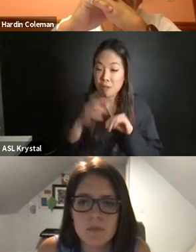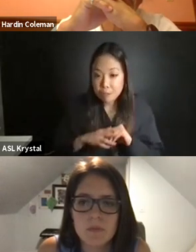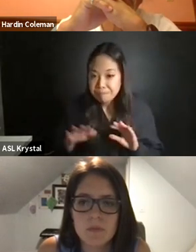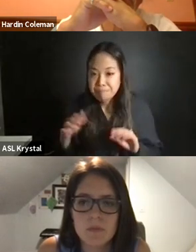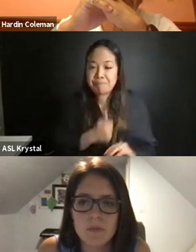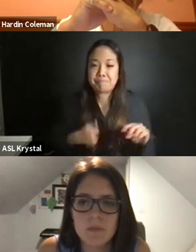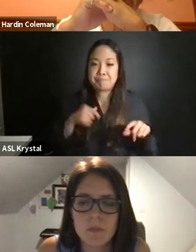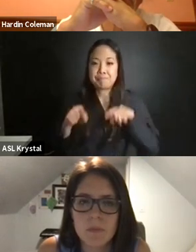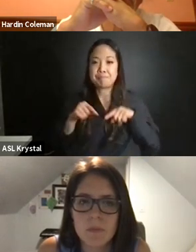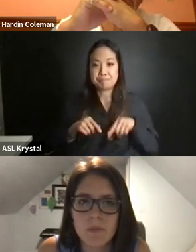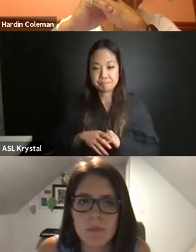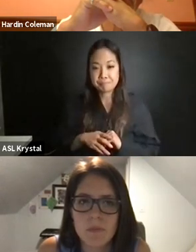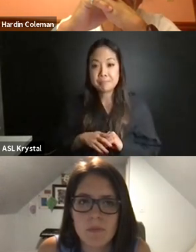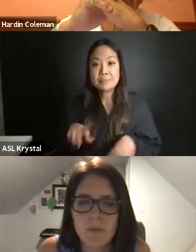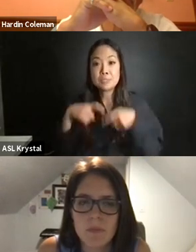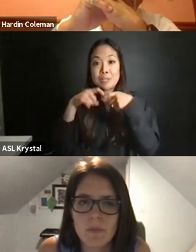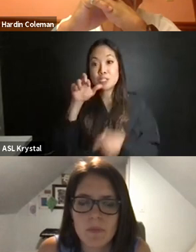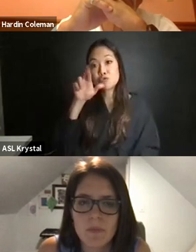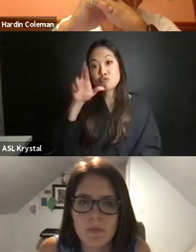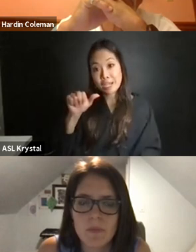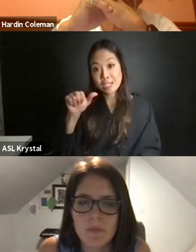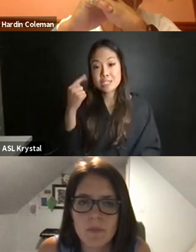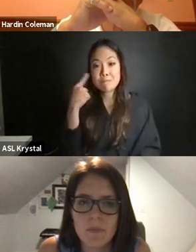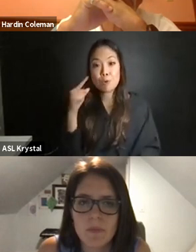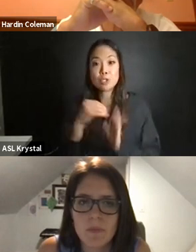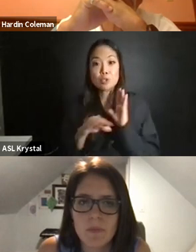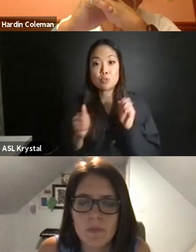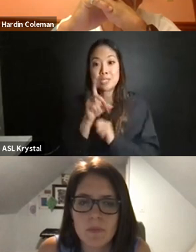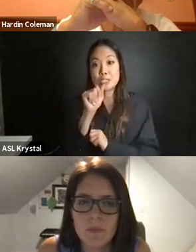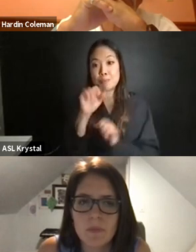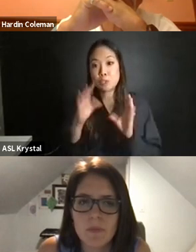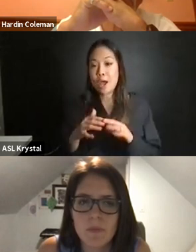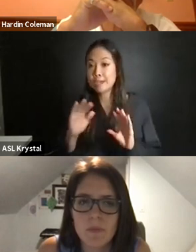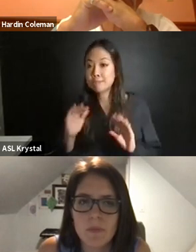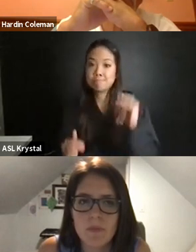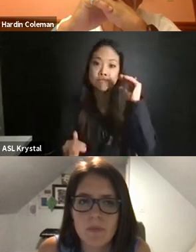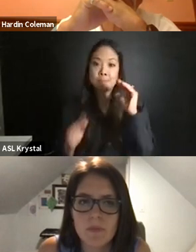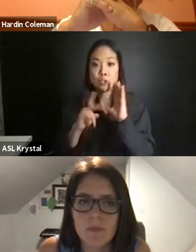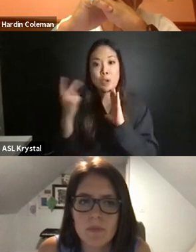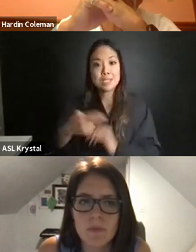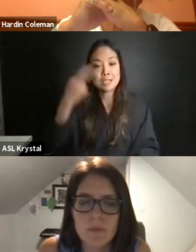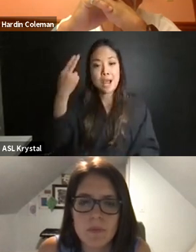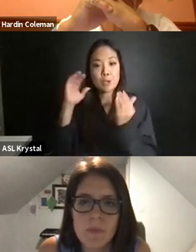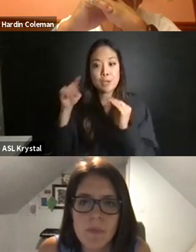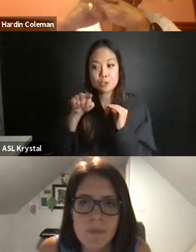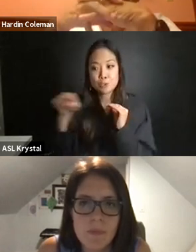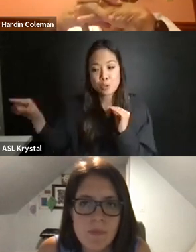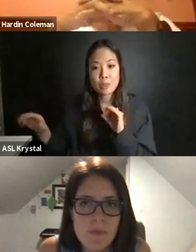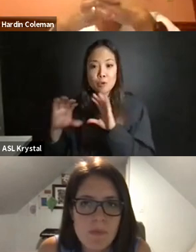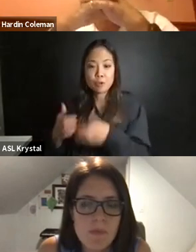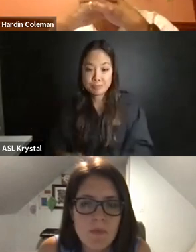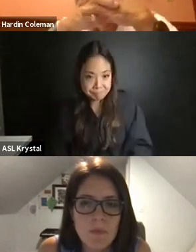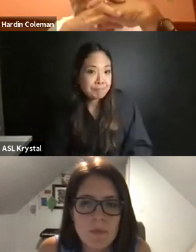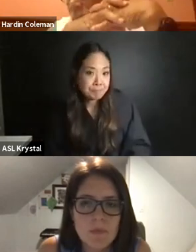um suspension rates twice as high among students with disabilities compared to other groups that is something that we're working to